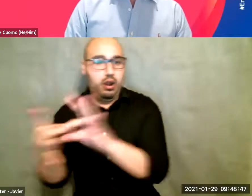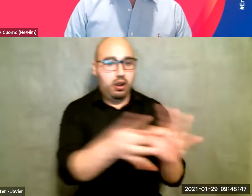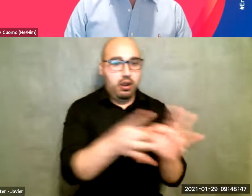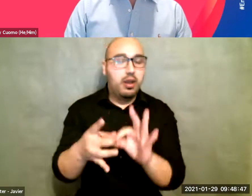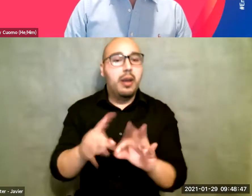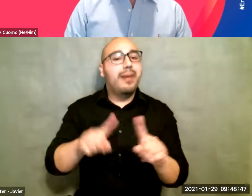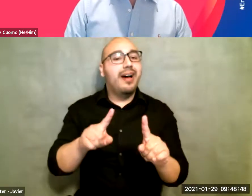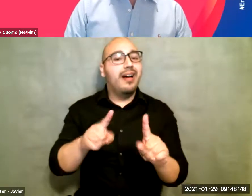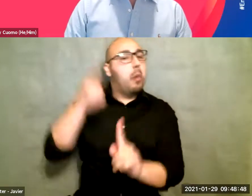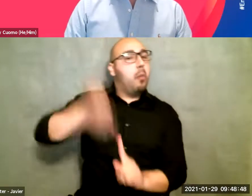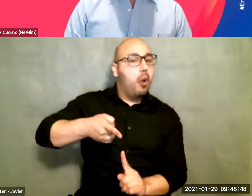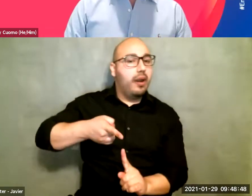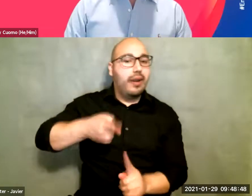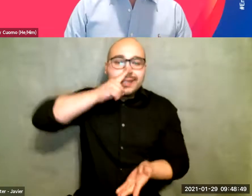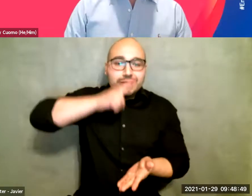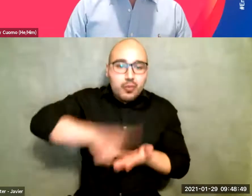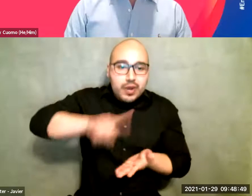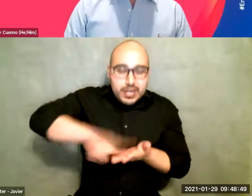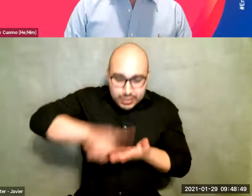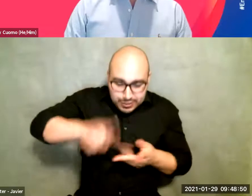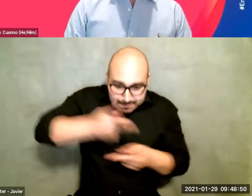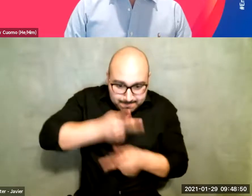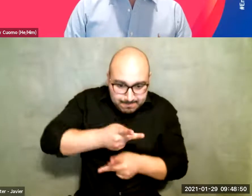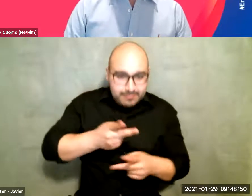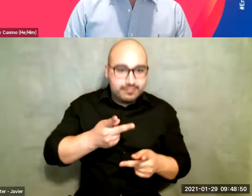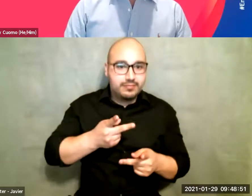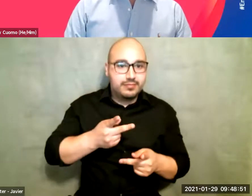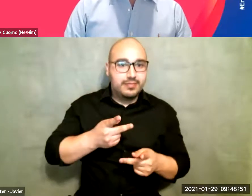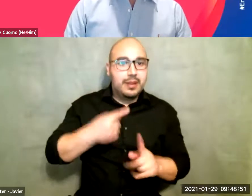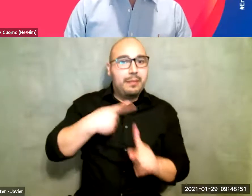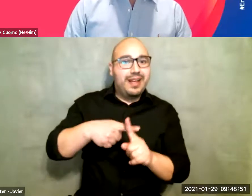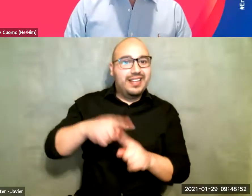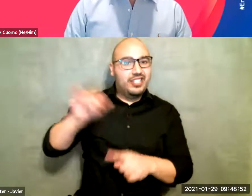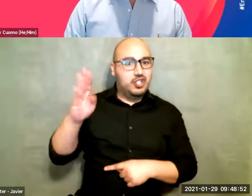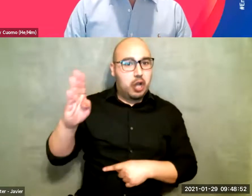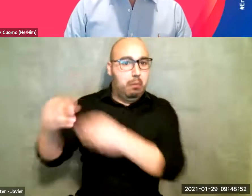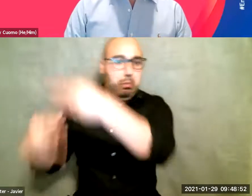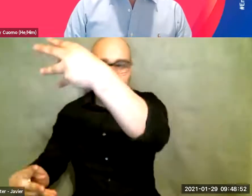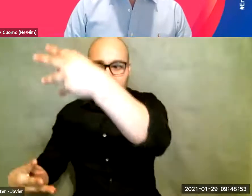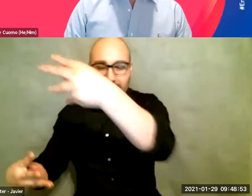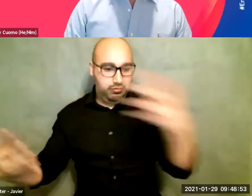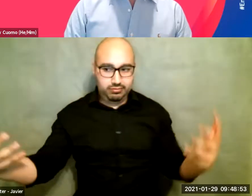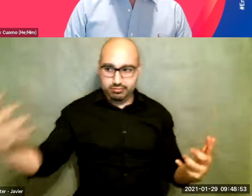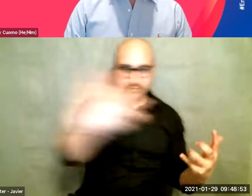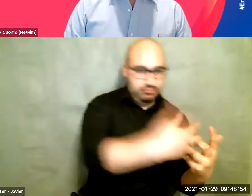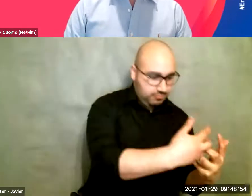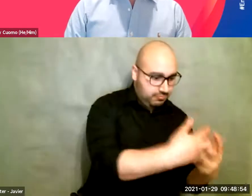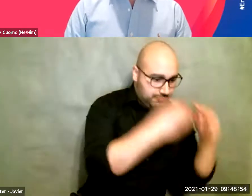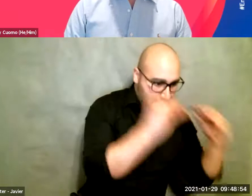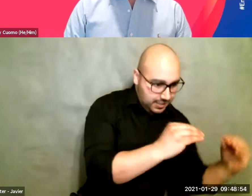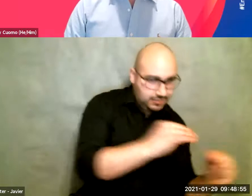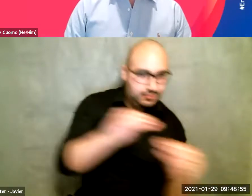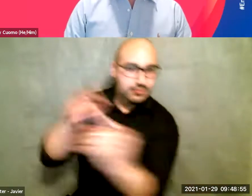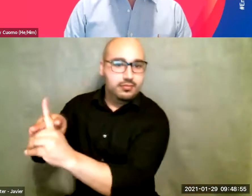research, understanding where our students are going, and then having the discussions with our colleagues. Please don't do this alone. Pull